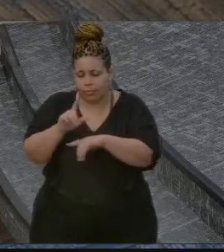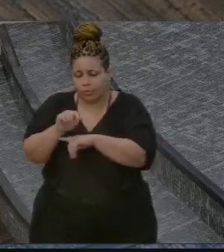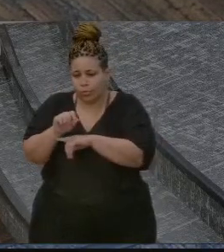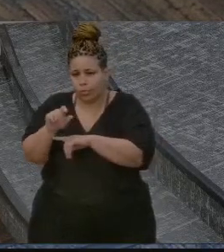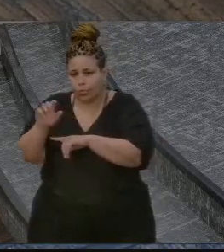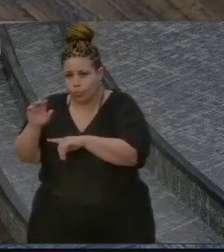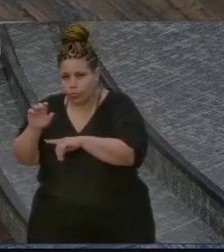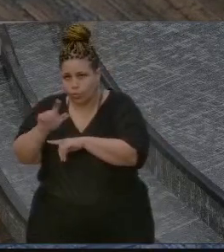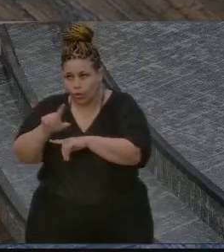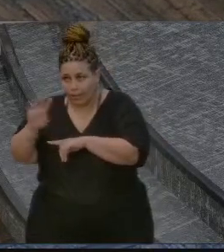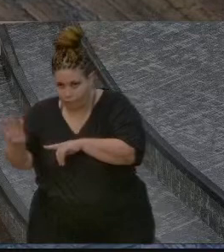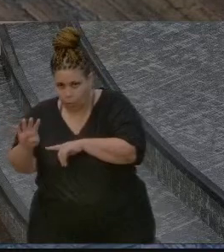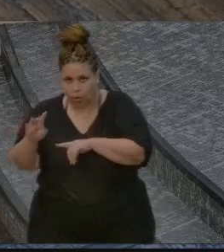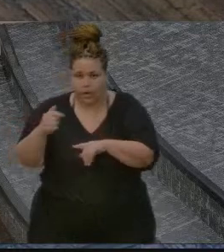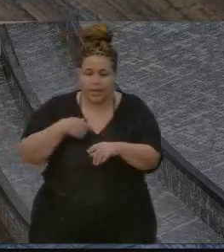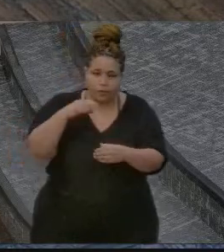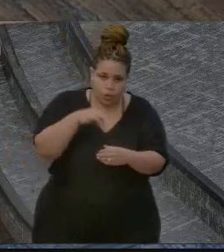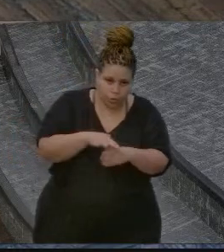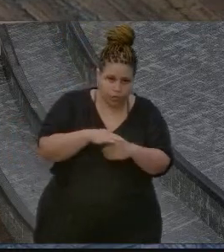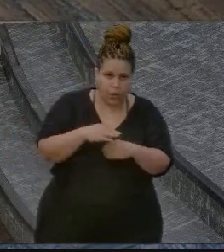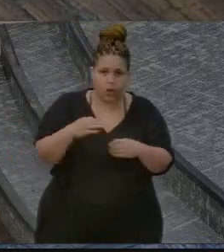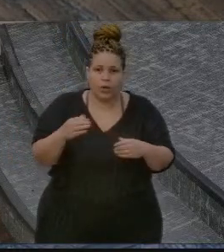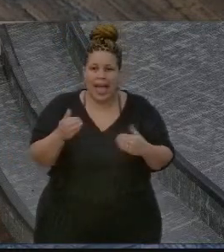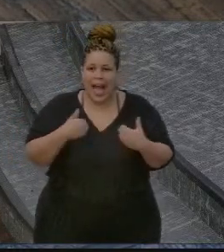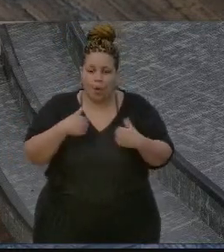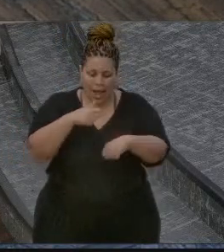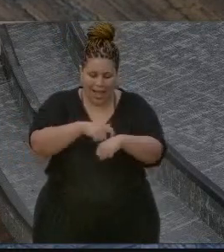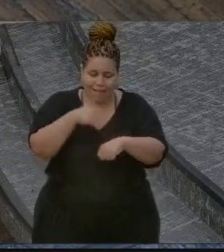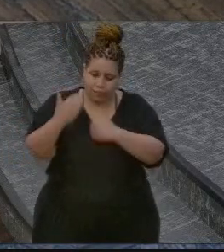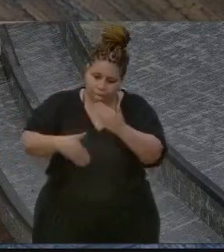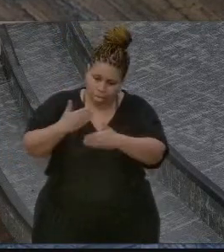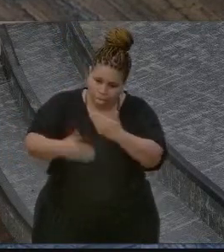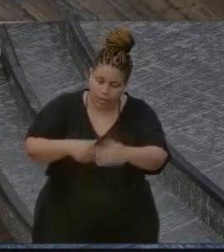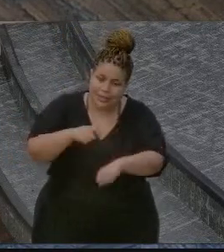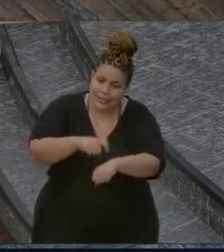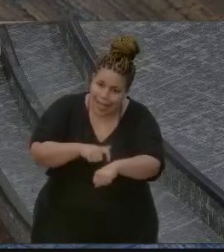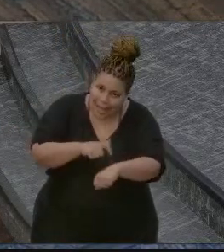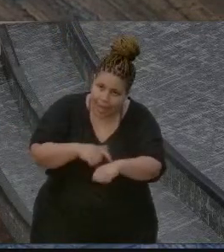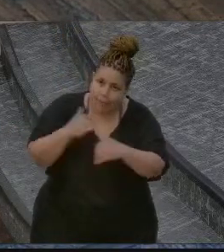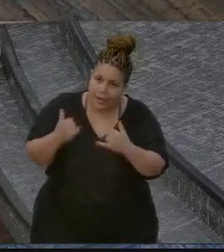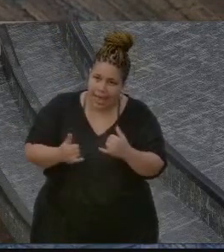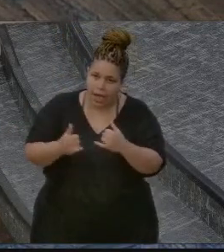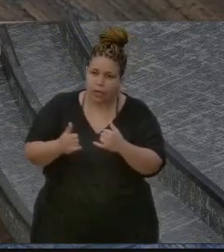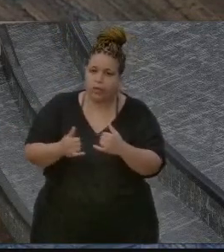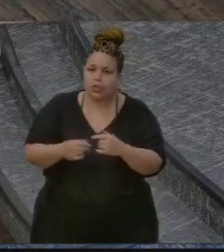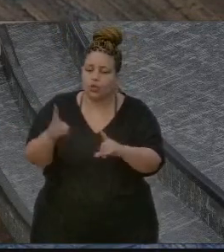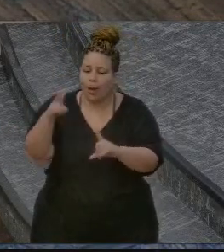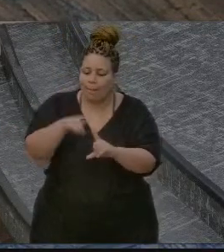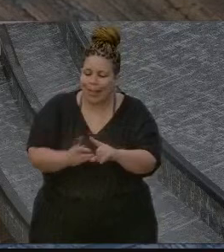a lot of time for DOE to process it, get it back in our account, and then us to be able to reapply for it, so.